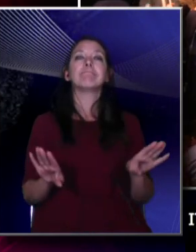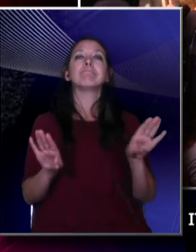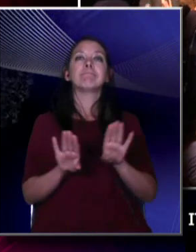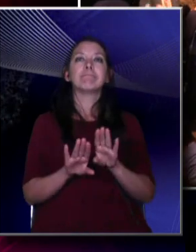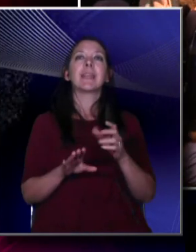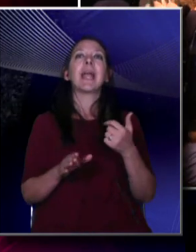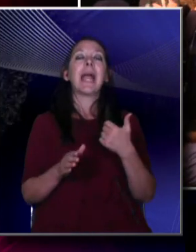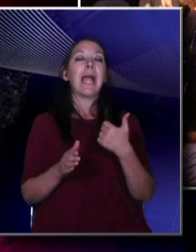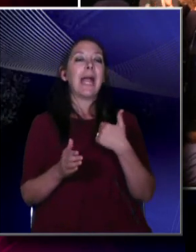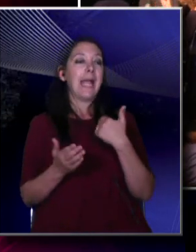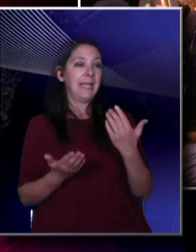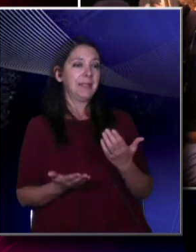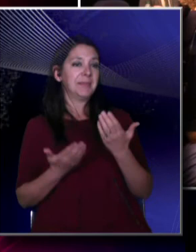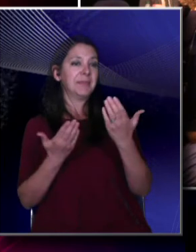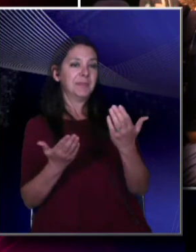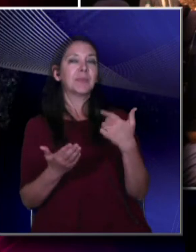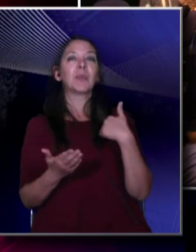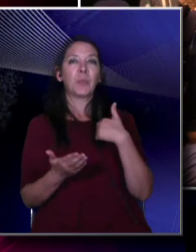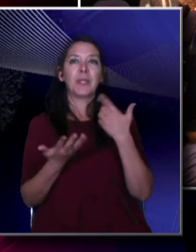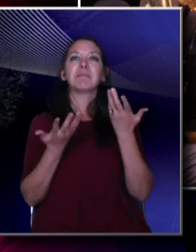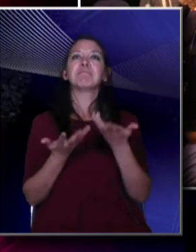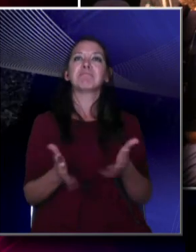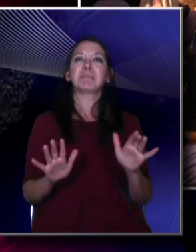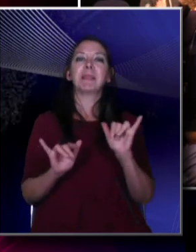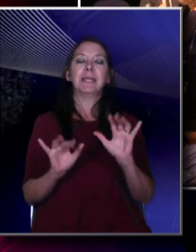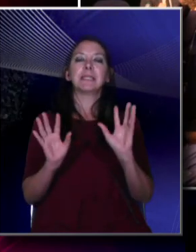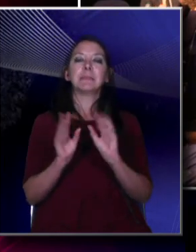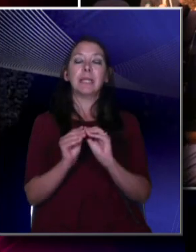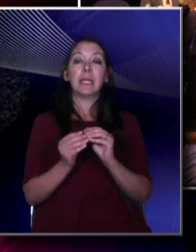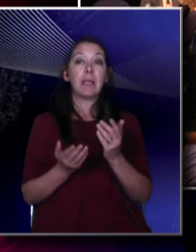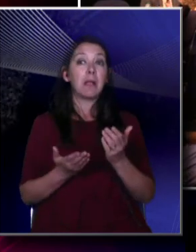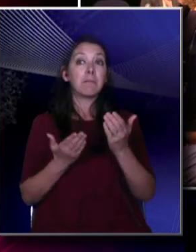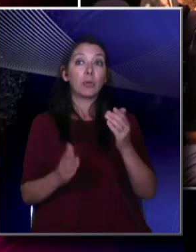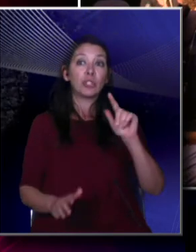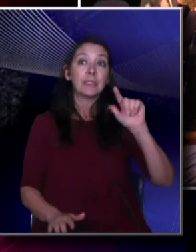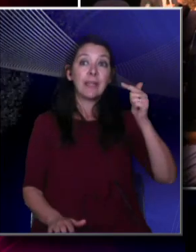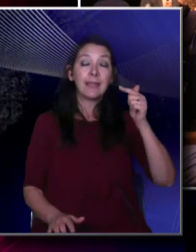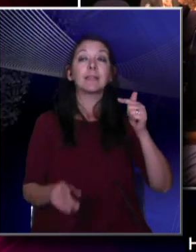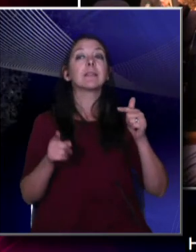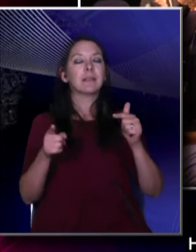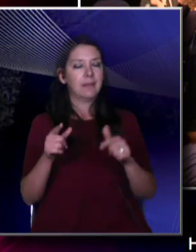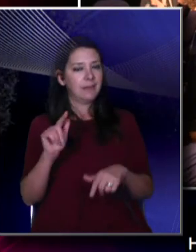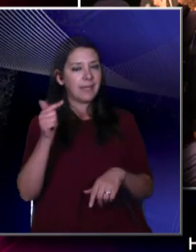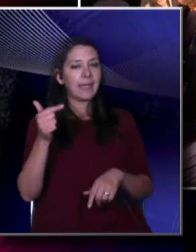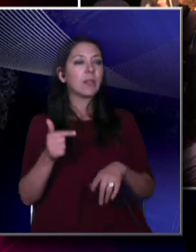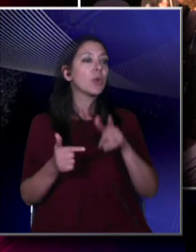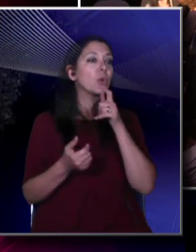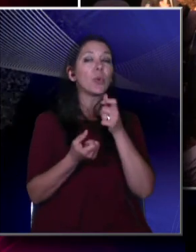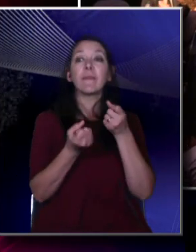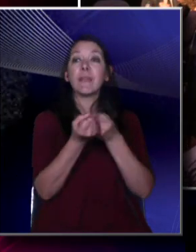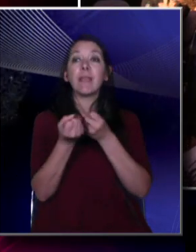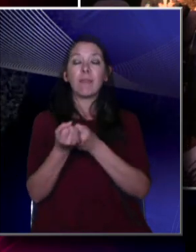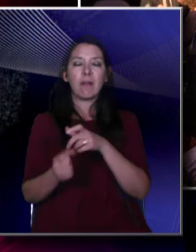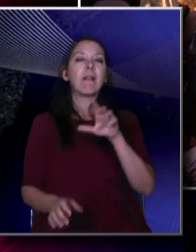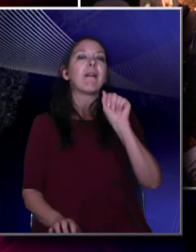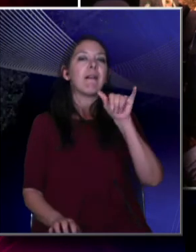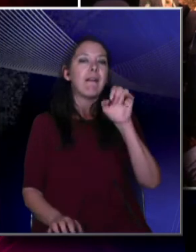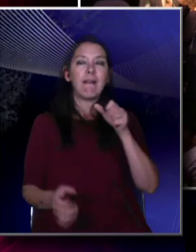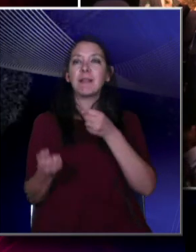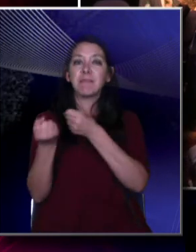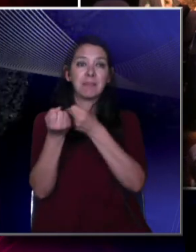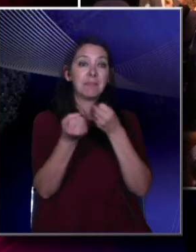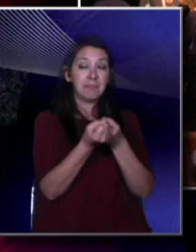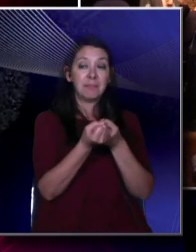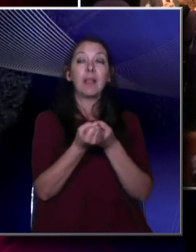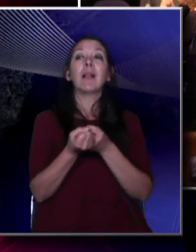this meeting. I have a motion. Do I have a second? I second. All those in favor say aye. Aye. Aye. All